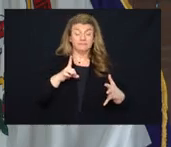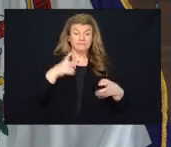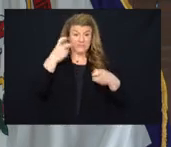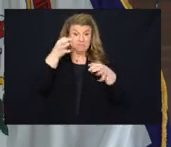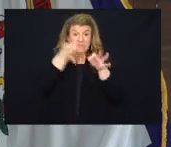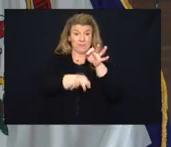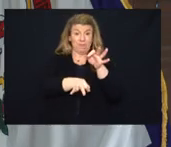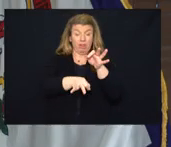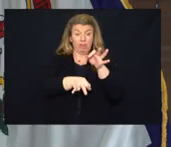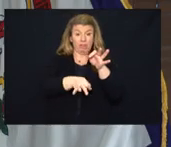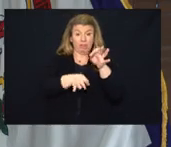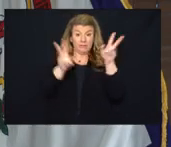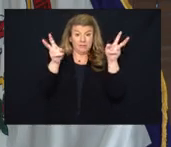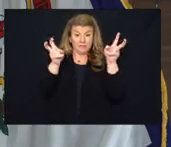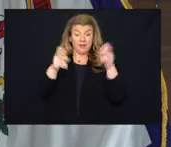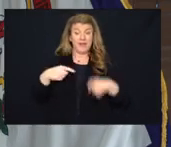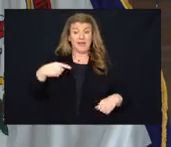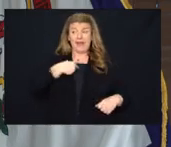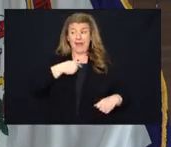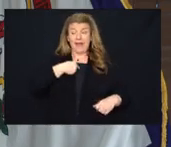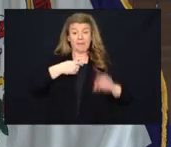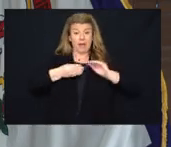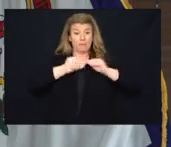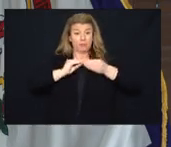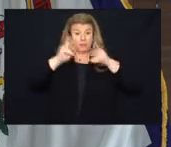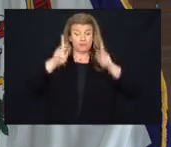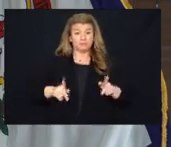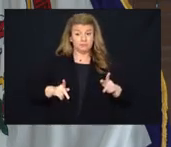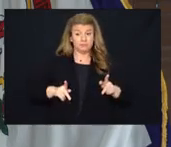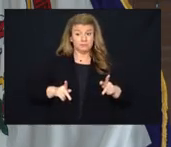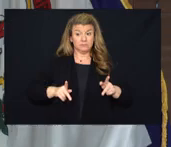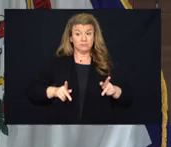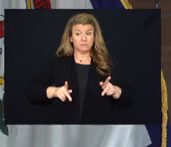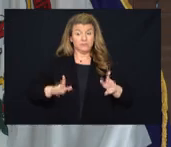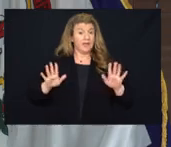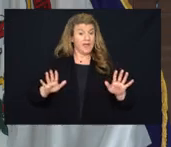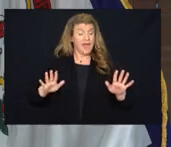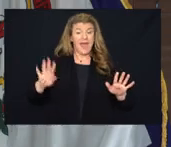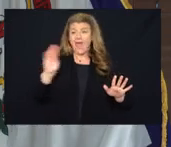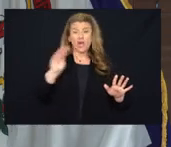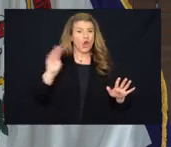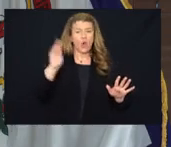You know, I'm a numbers guy. And no one told me,